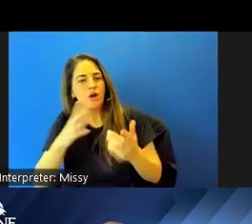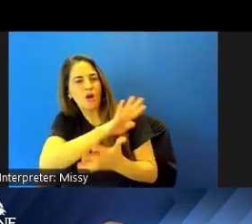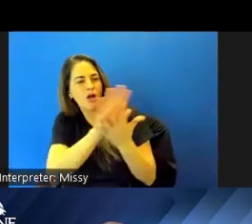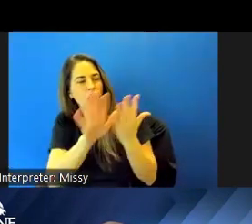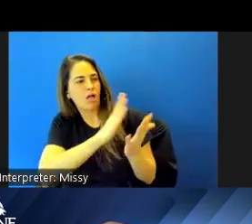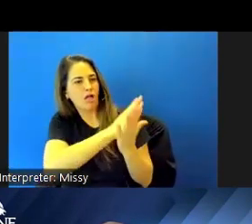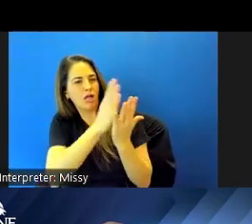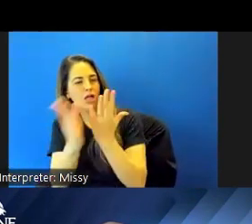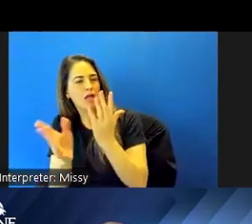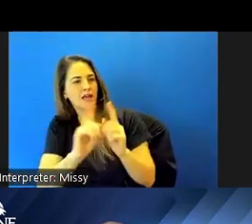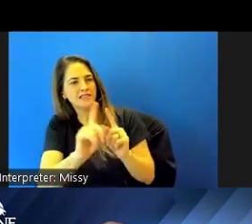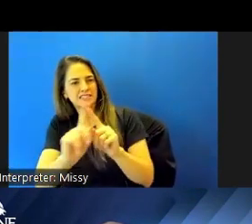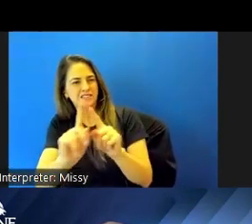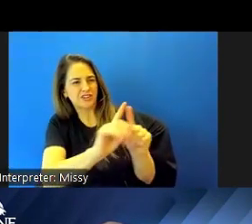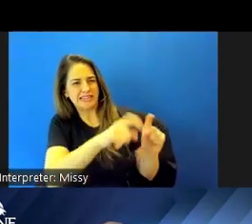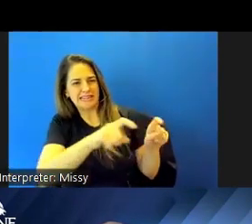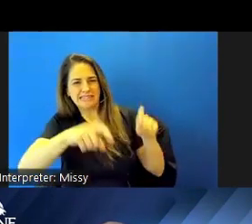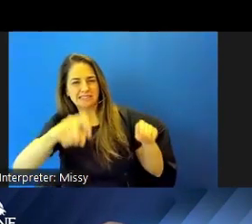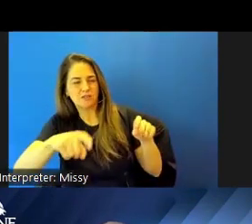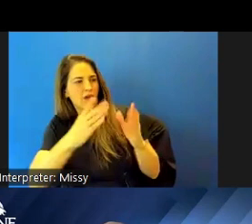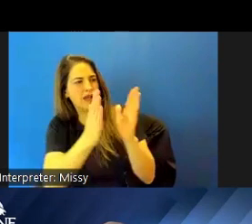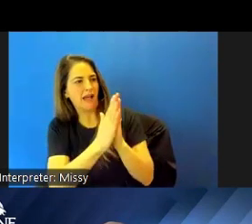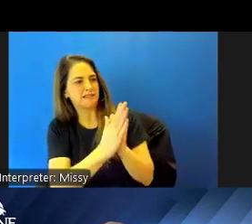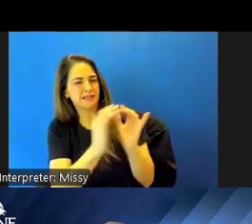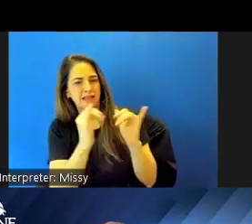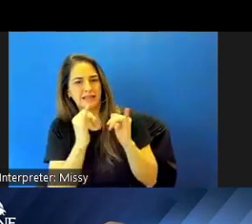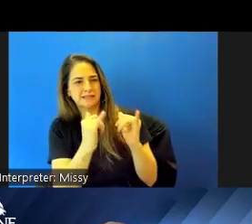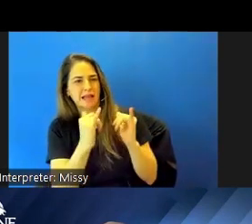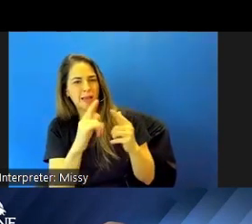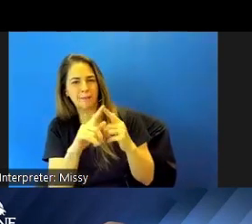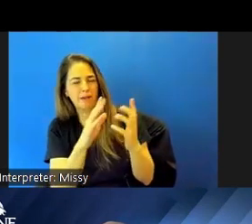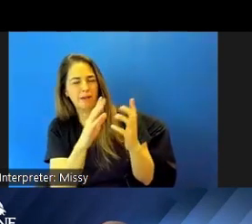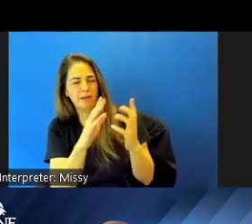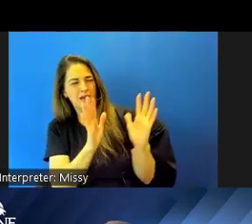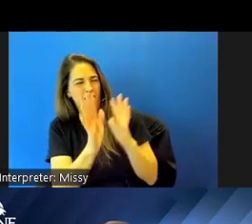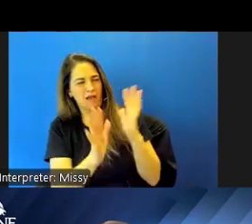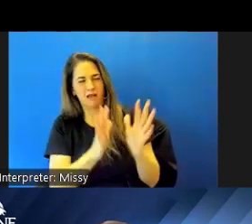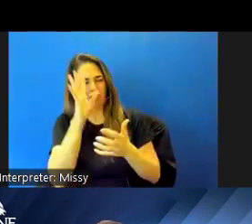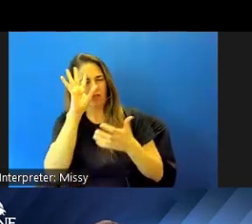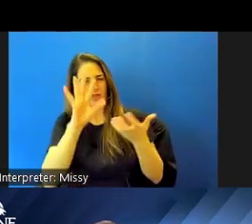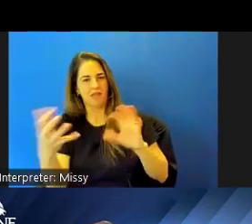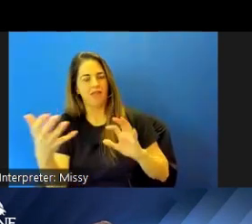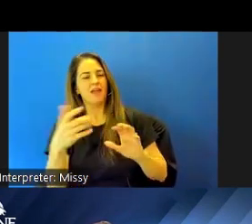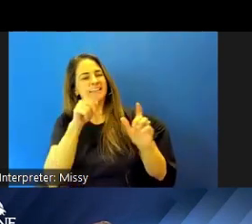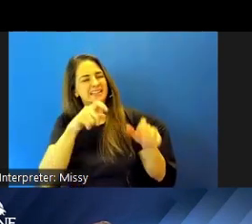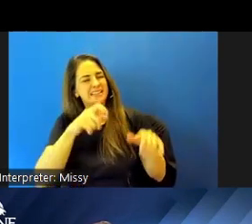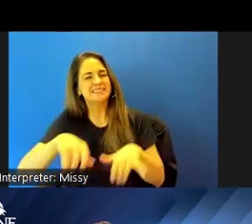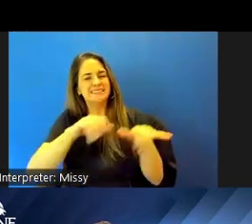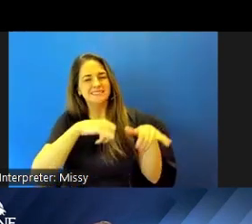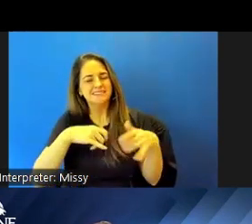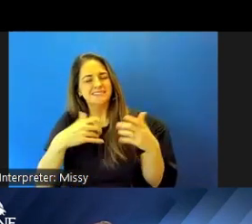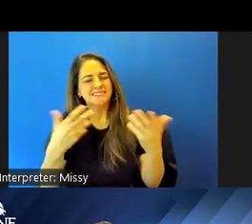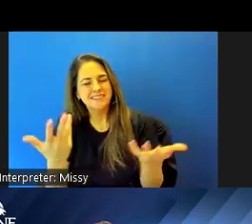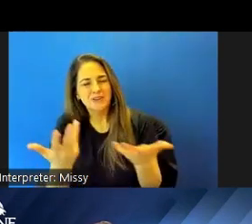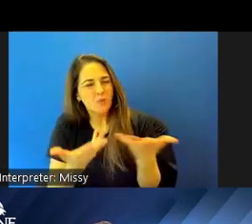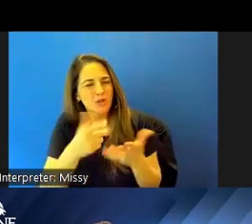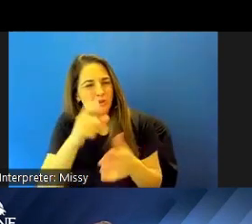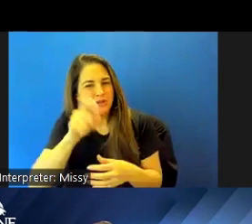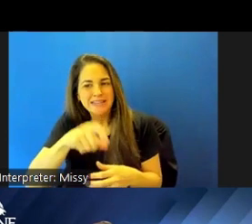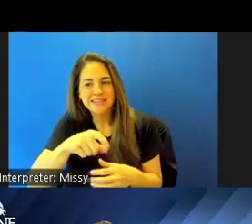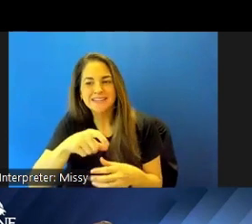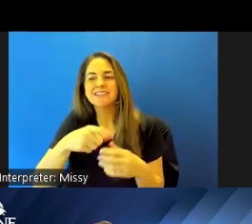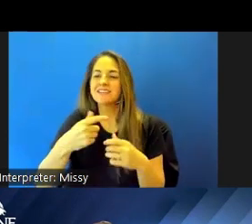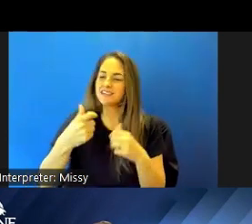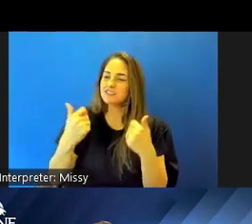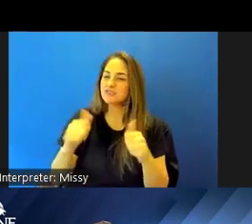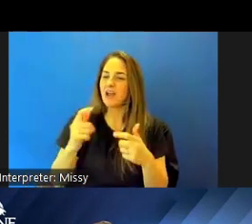way of asking the same question. It takes us longer to fill out your form than it does to actually make sure our product is accessible in some cases. So we really tried to bring